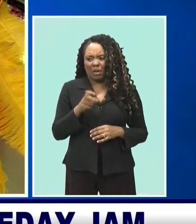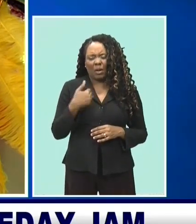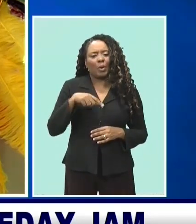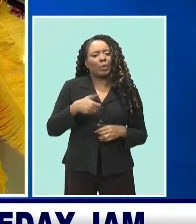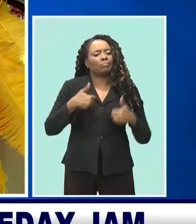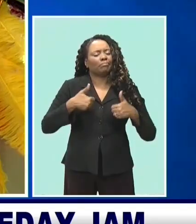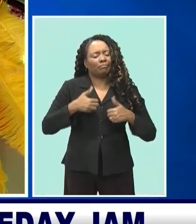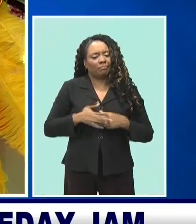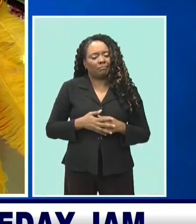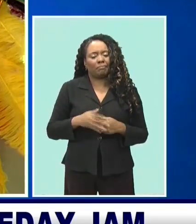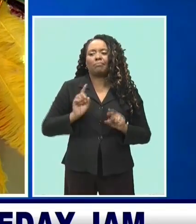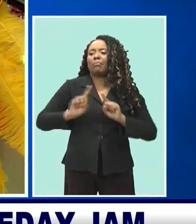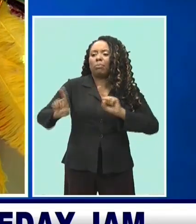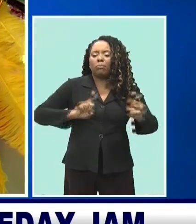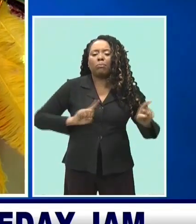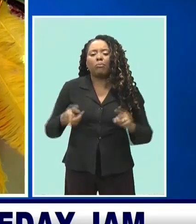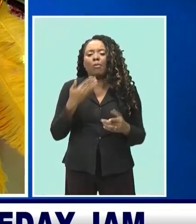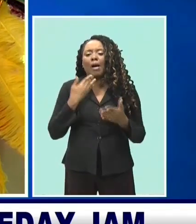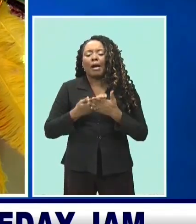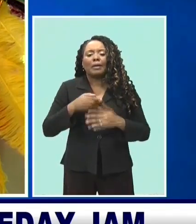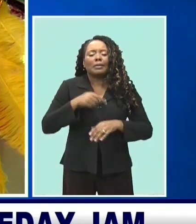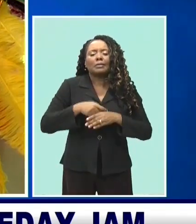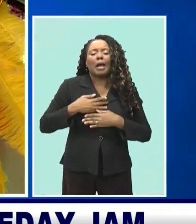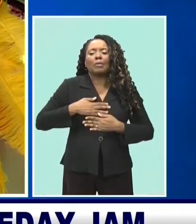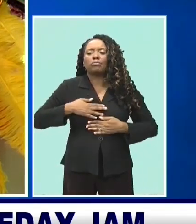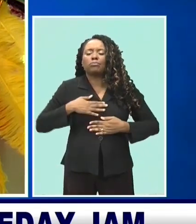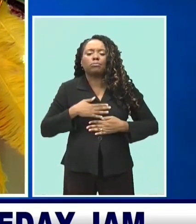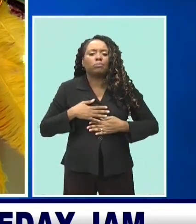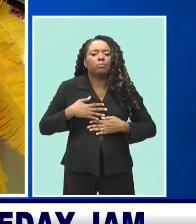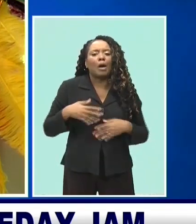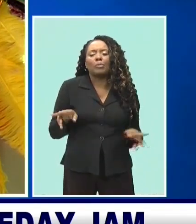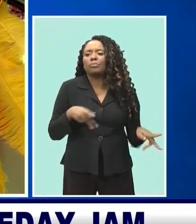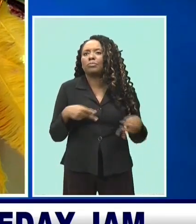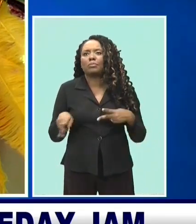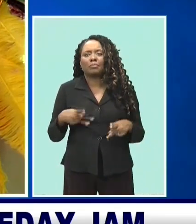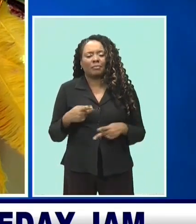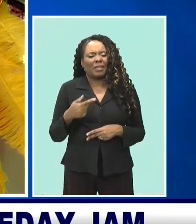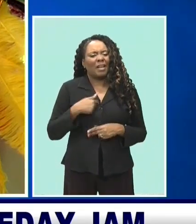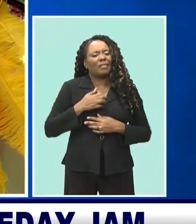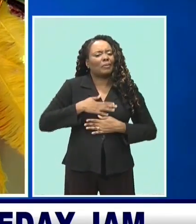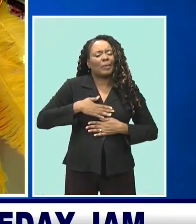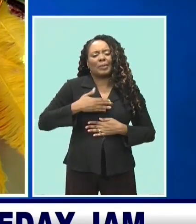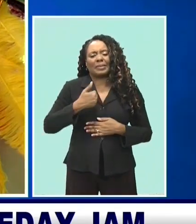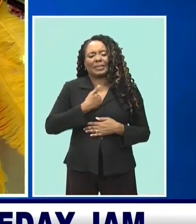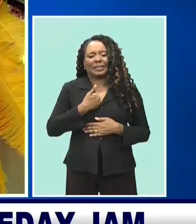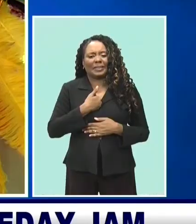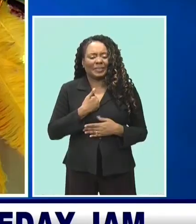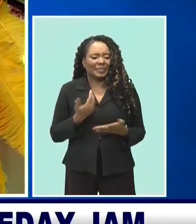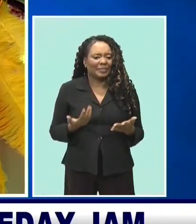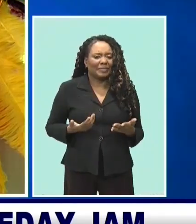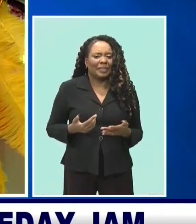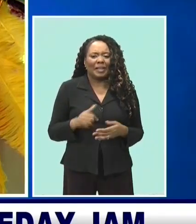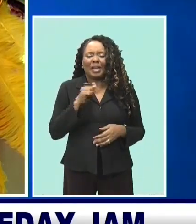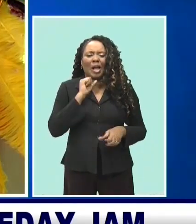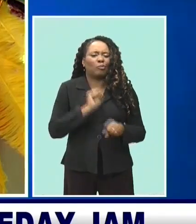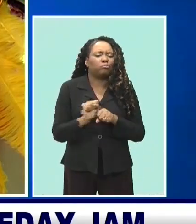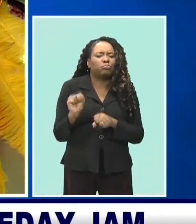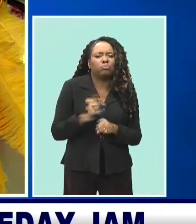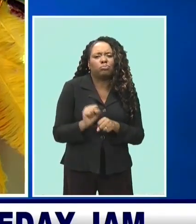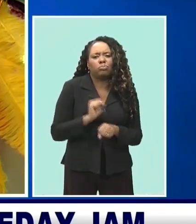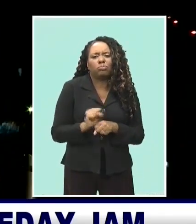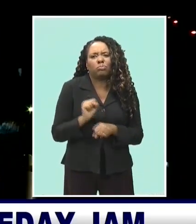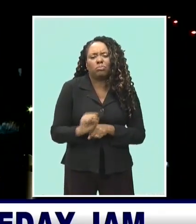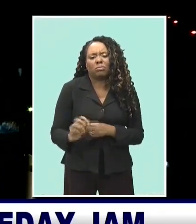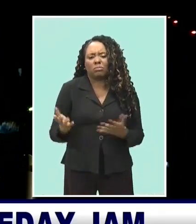we go to have a good time and enjoy. As I tell people, 4 days where I personally enjoy myself, so I don't look to work hard for 4 days.